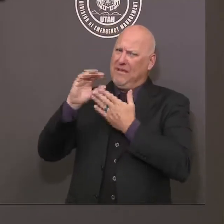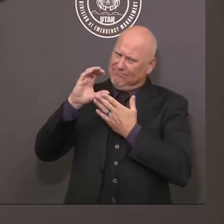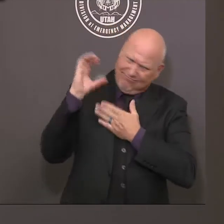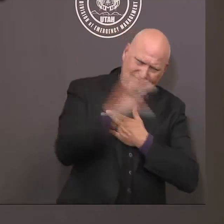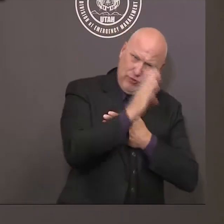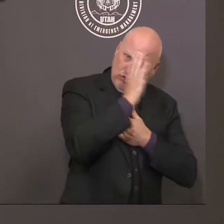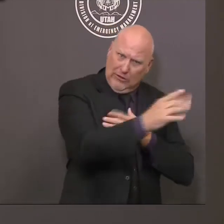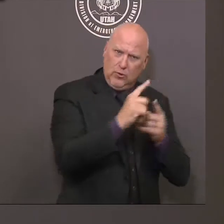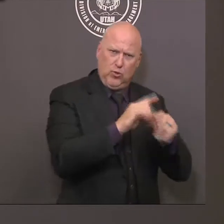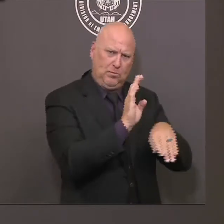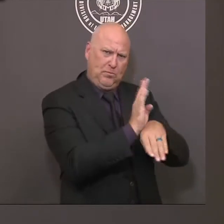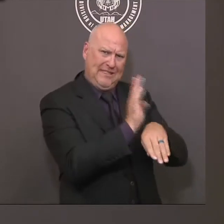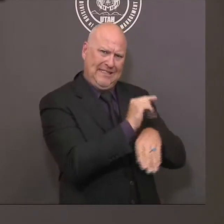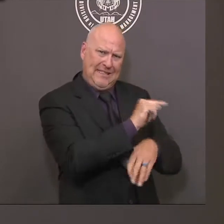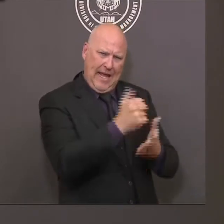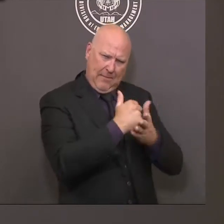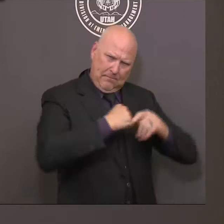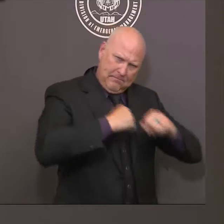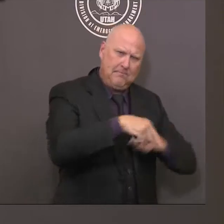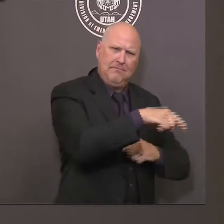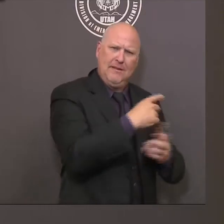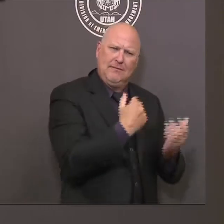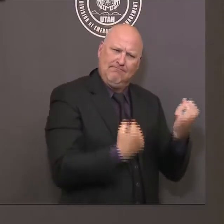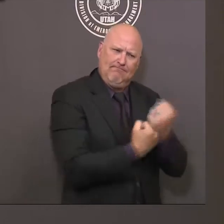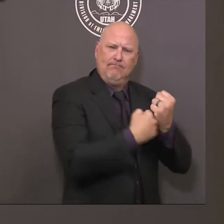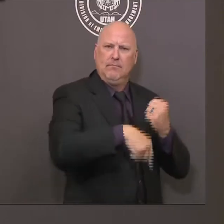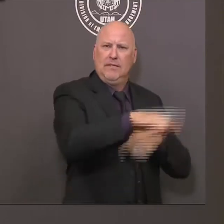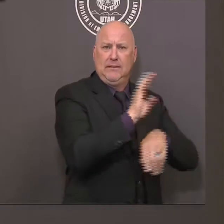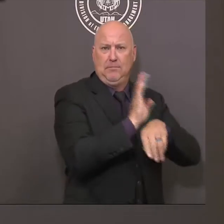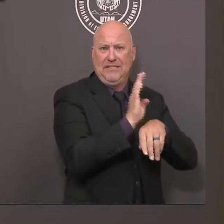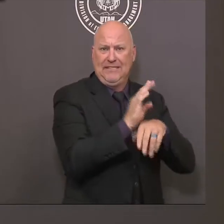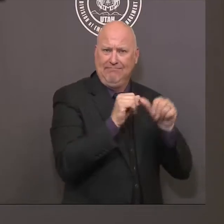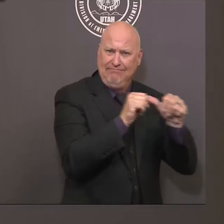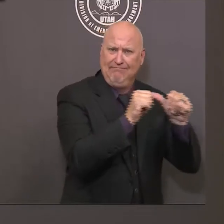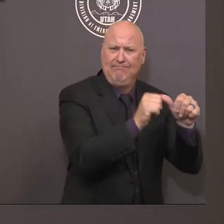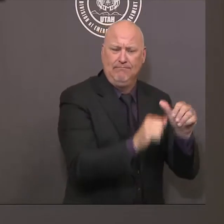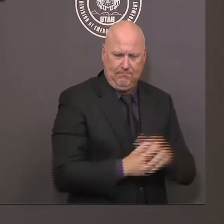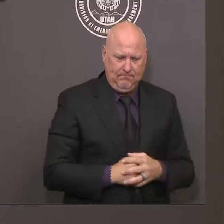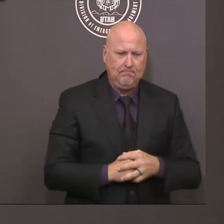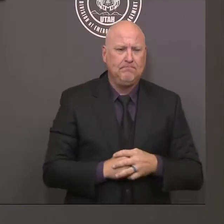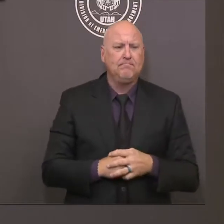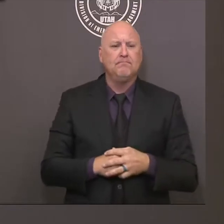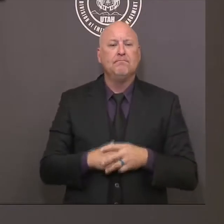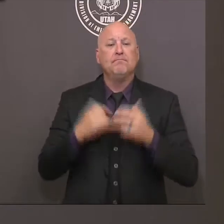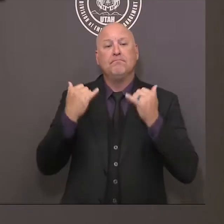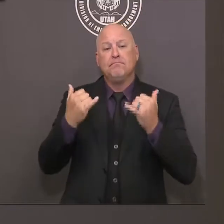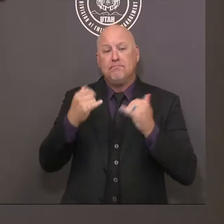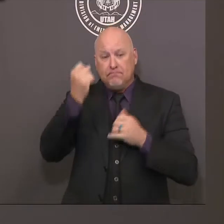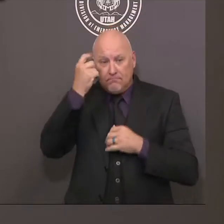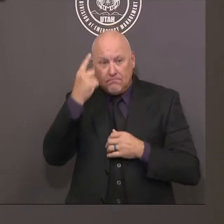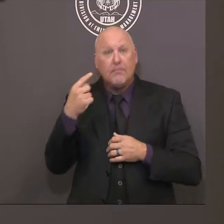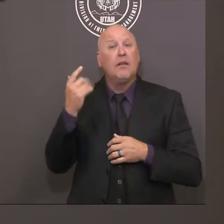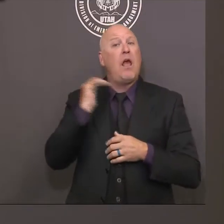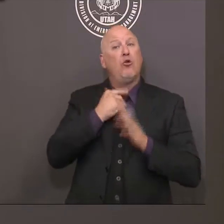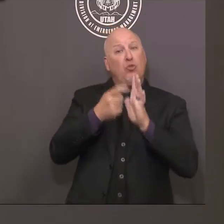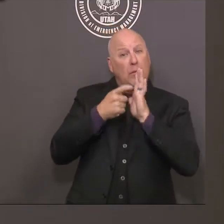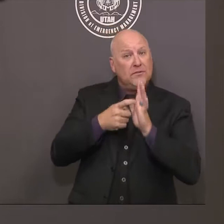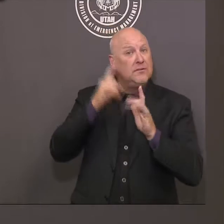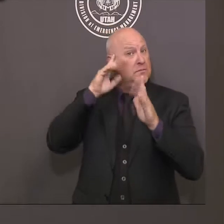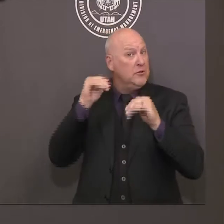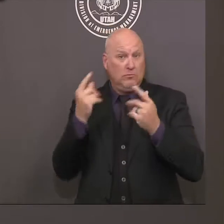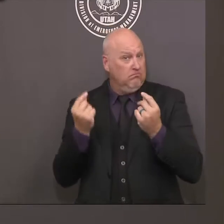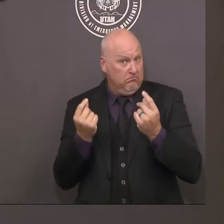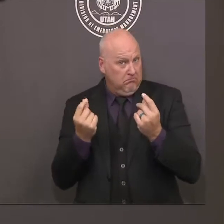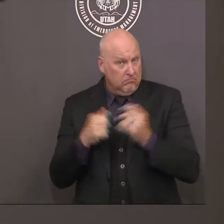pandemic. The grants are going to go directly to businesses with a requirement and an expectation that these businesses and organizations partner